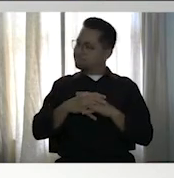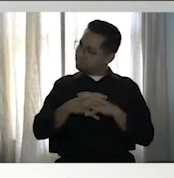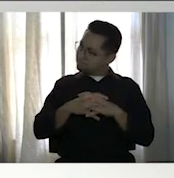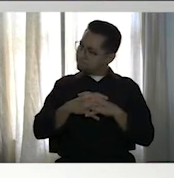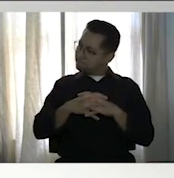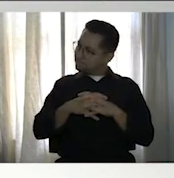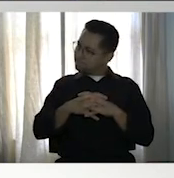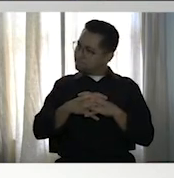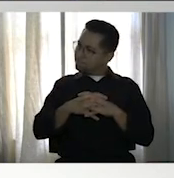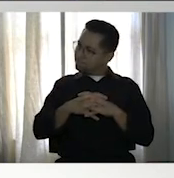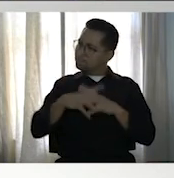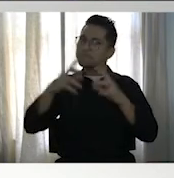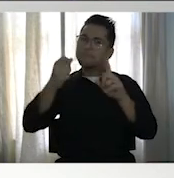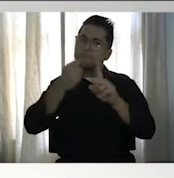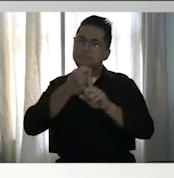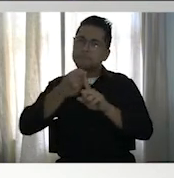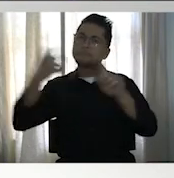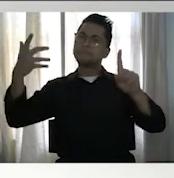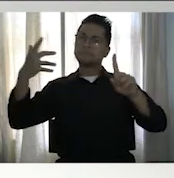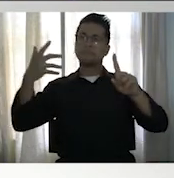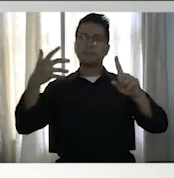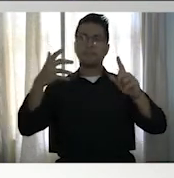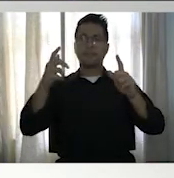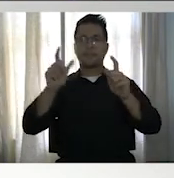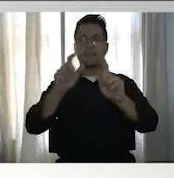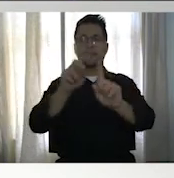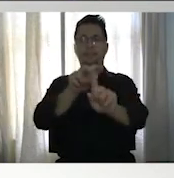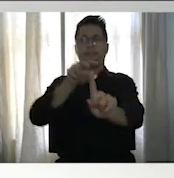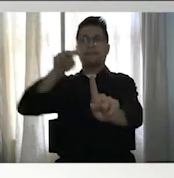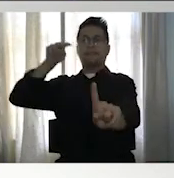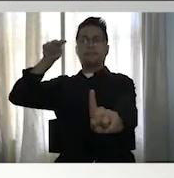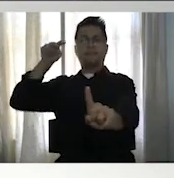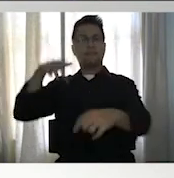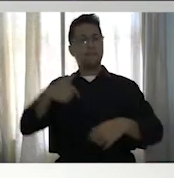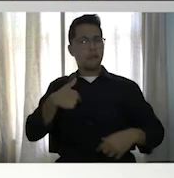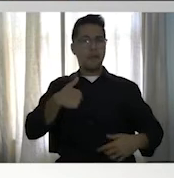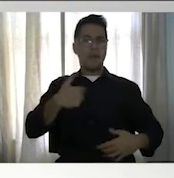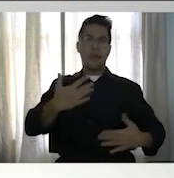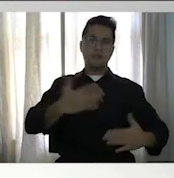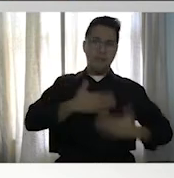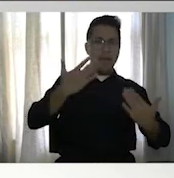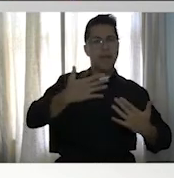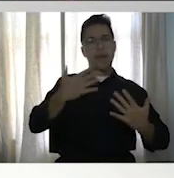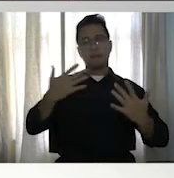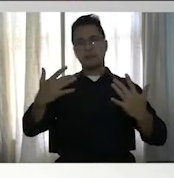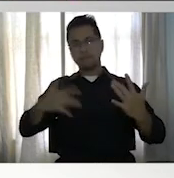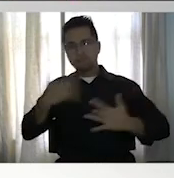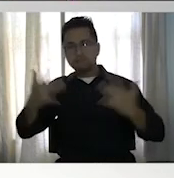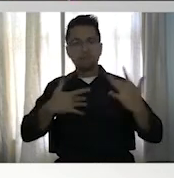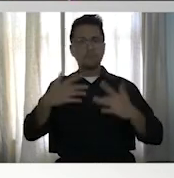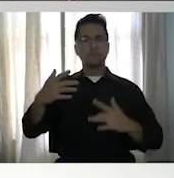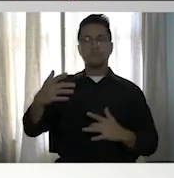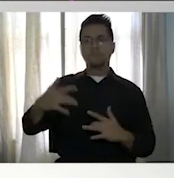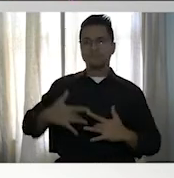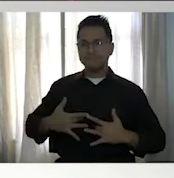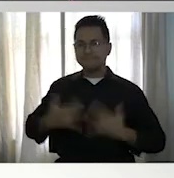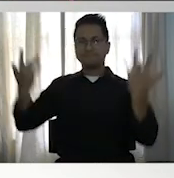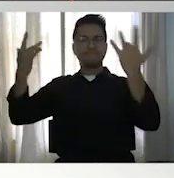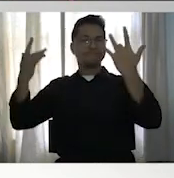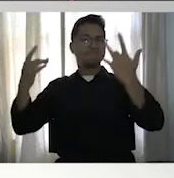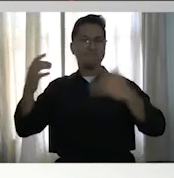a little more expanded view of, you know, I'm glad, I'm happy, I'm thrilled, I'm ecstatic,